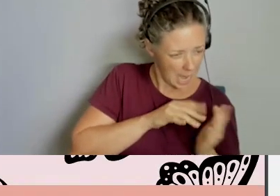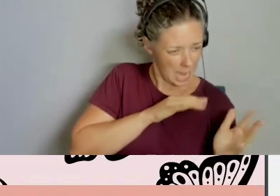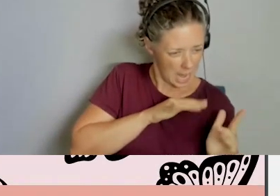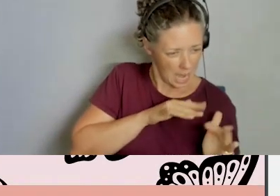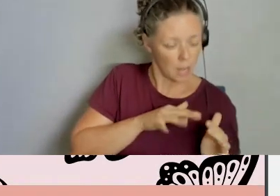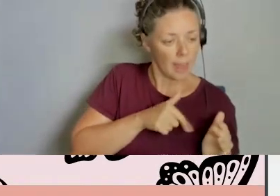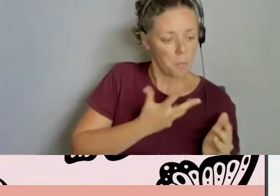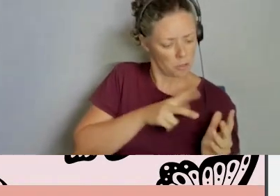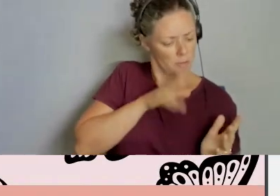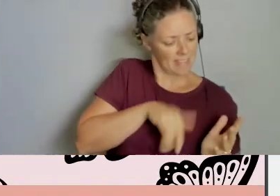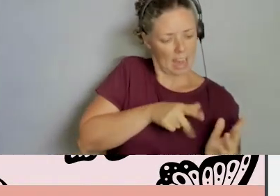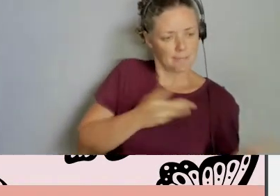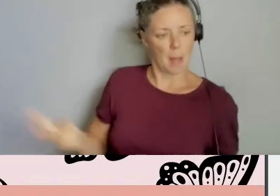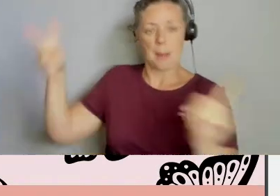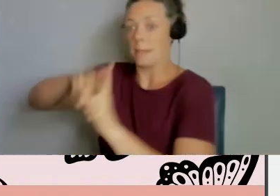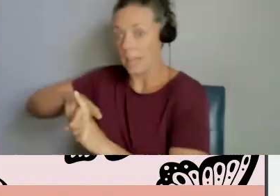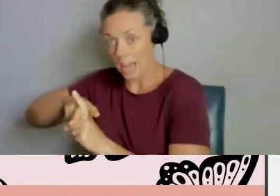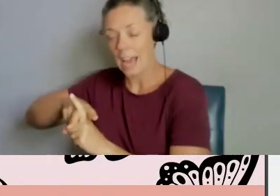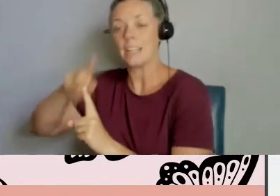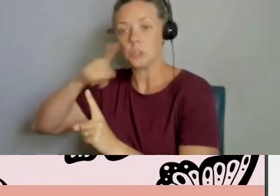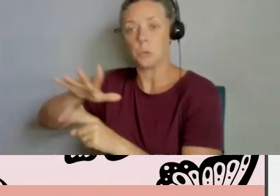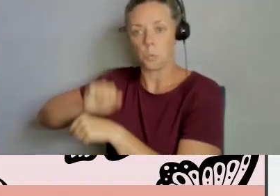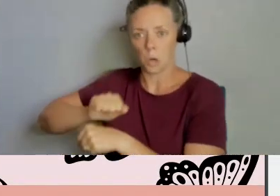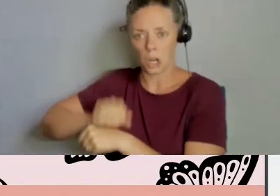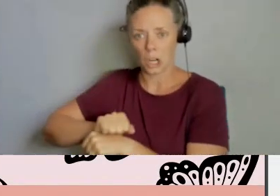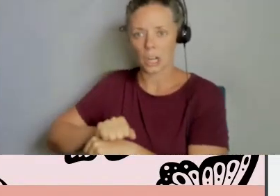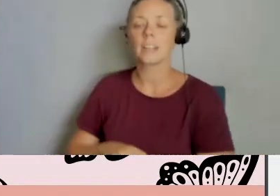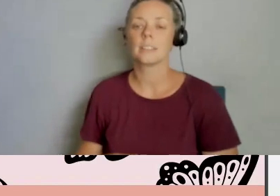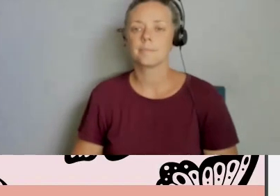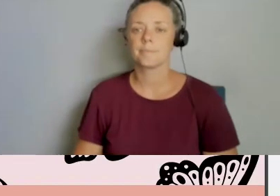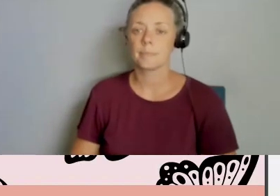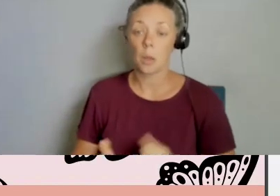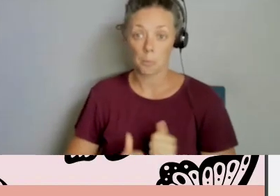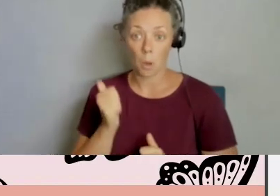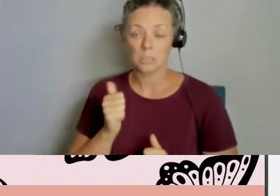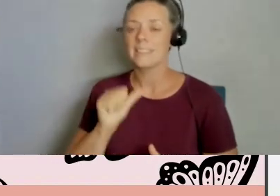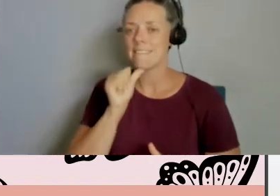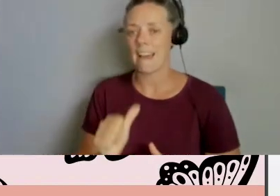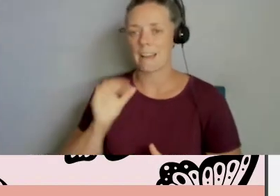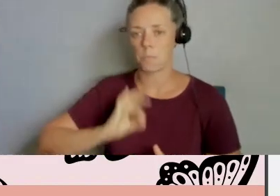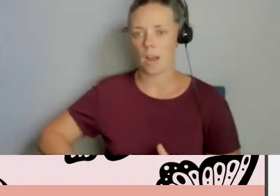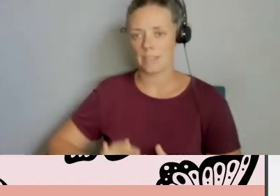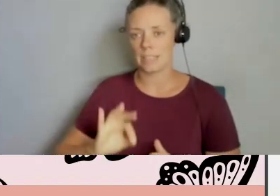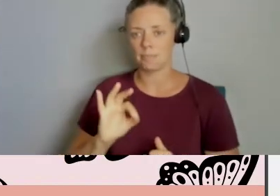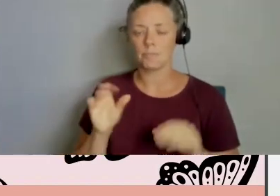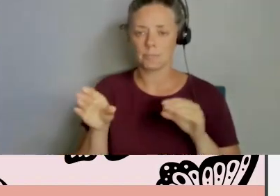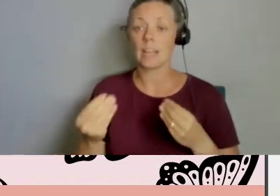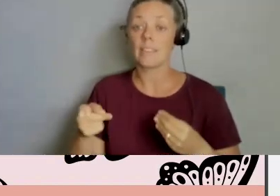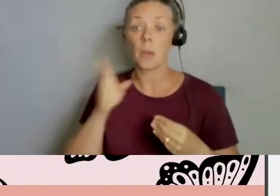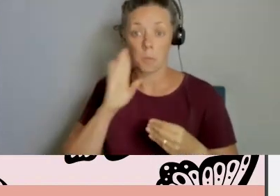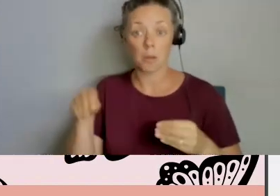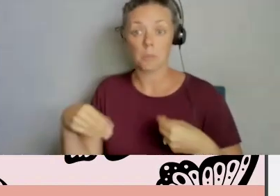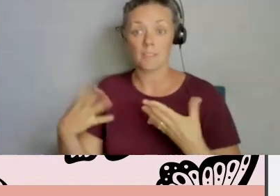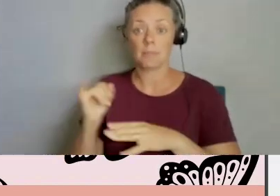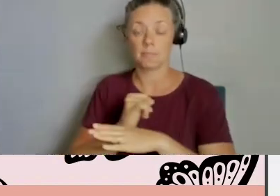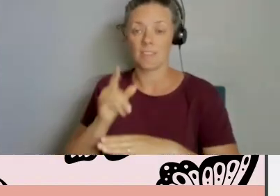outside agencies that most of them are nonprofit organizations that provide internship opportunities